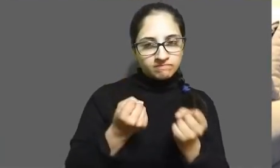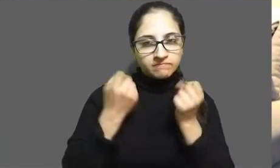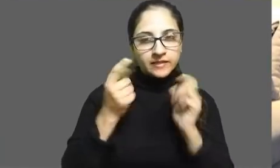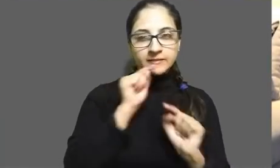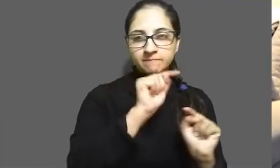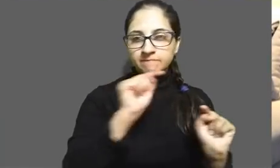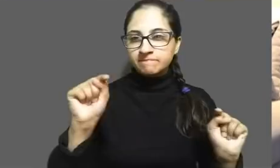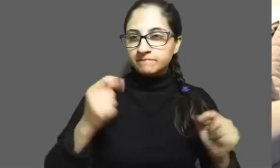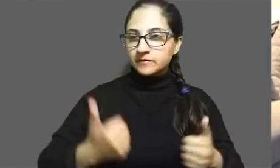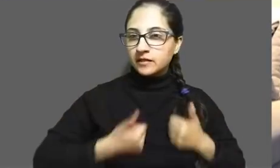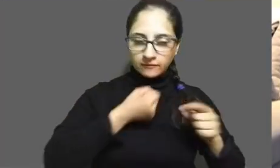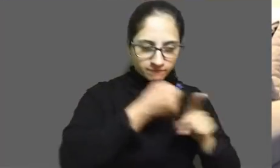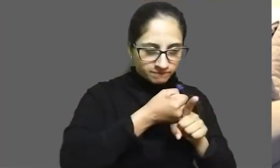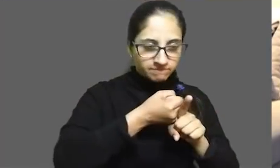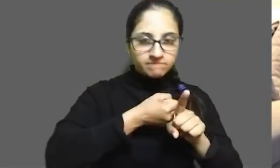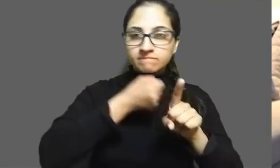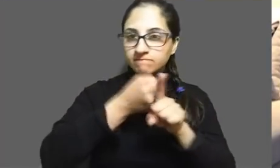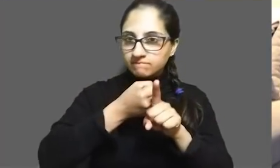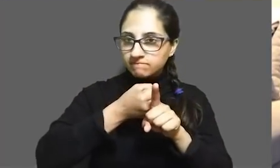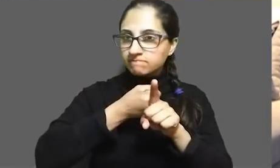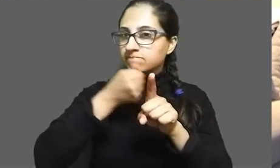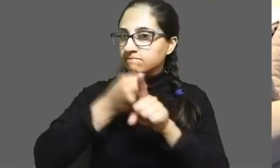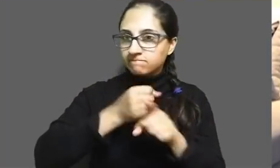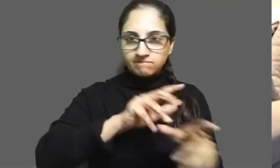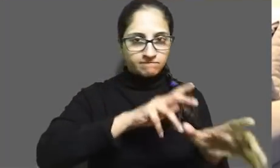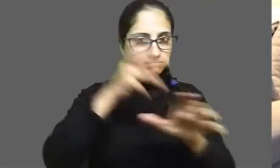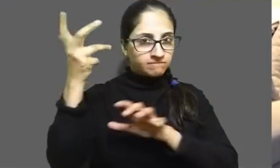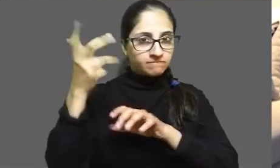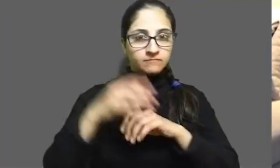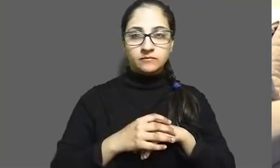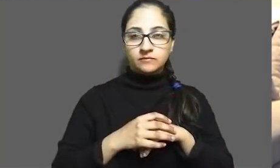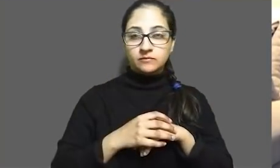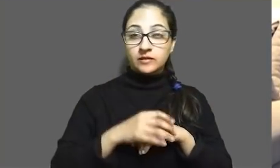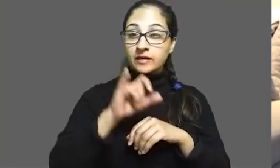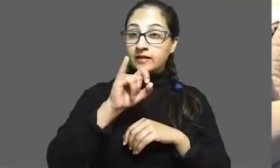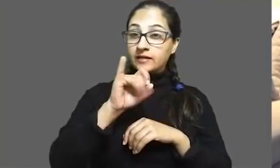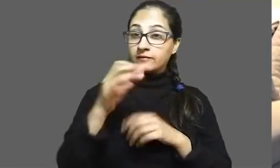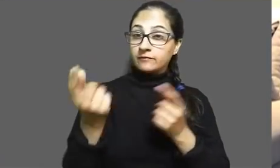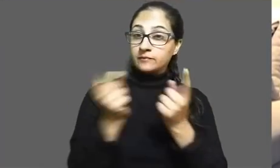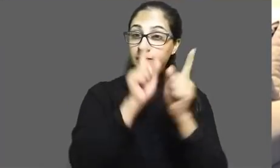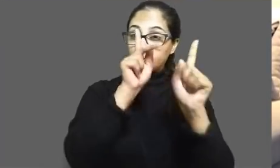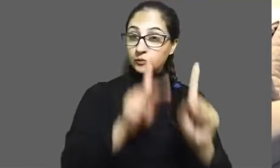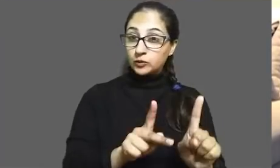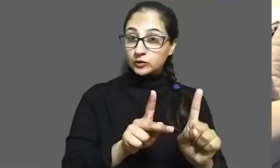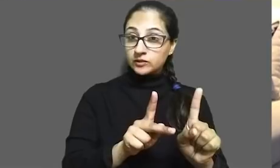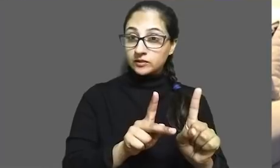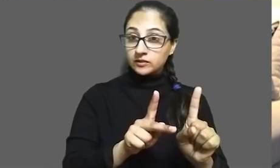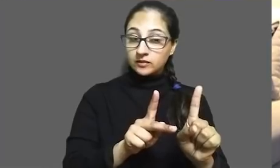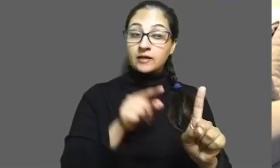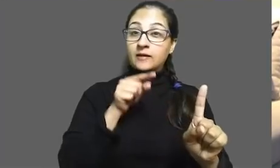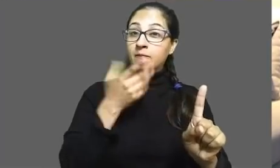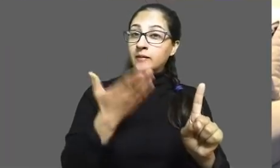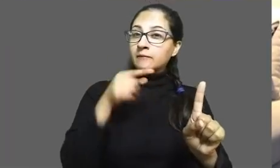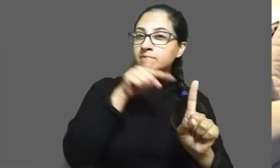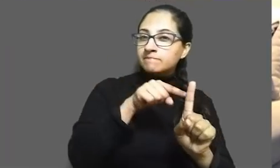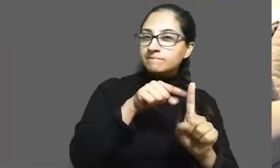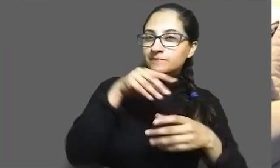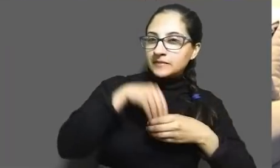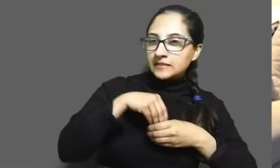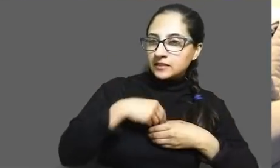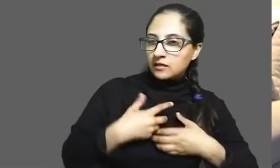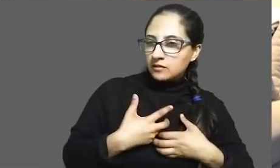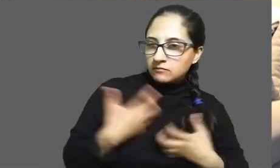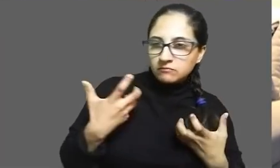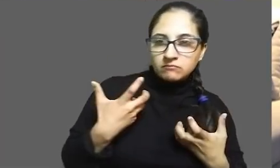for everyone. Even a small gesture of kindness can have a huge impact on someone's